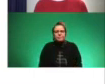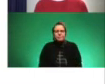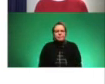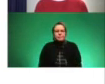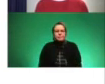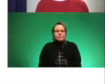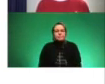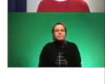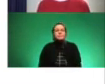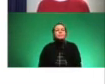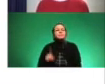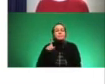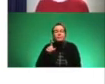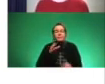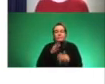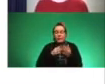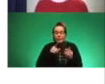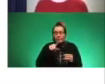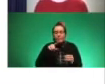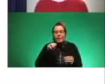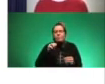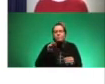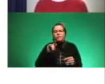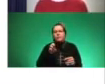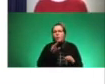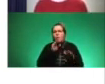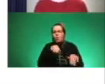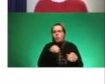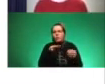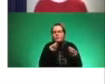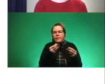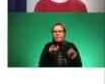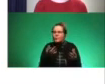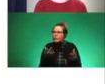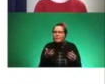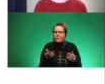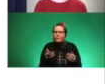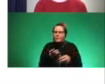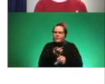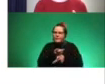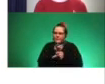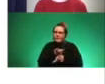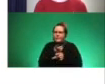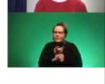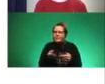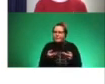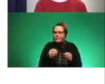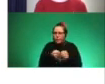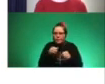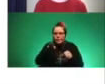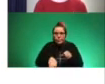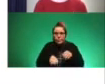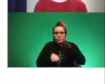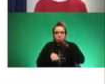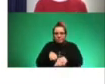But some parts, those marine sediments that I was talking about, are really delicate. And these are some footprints that we